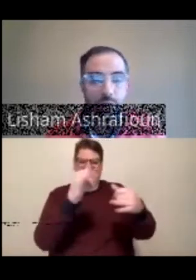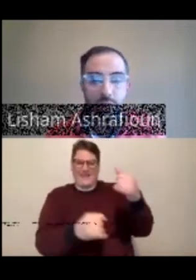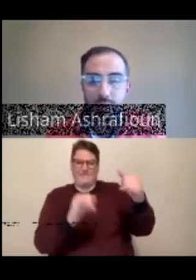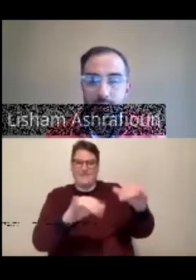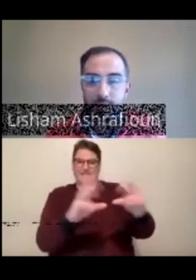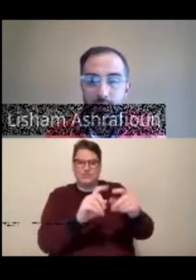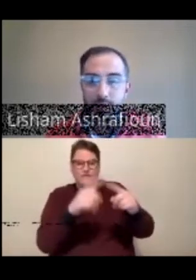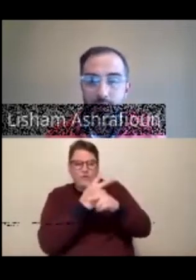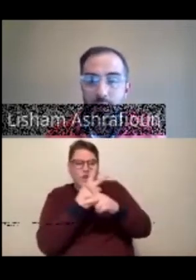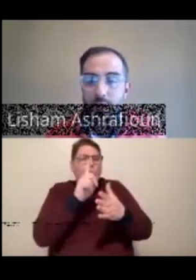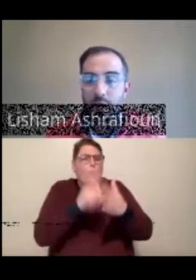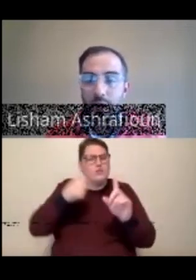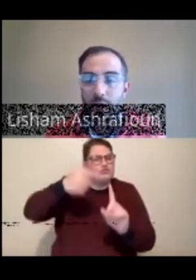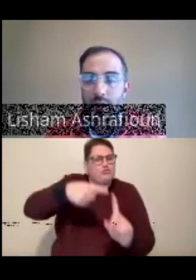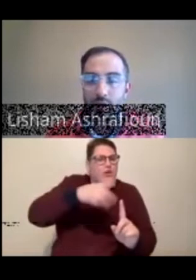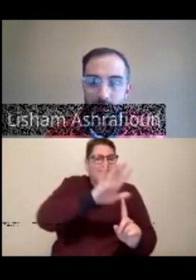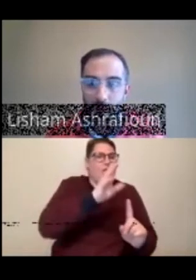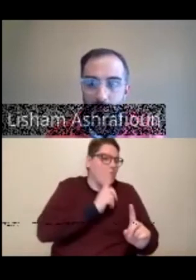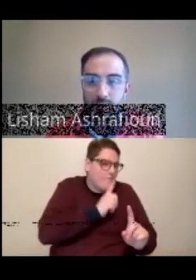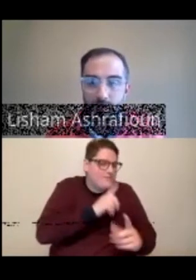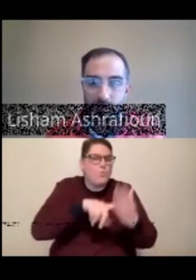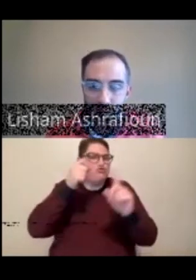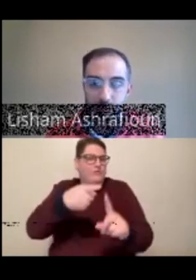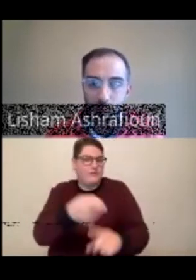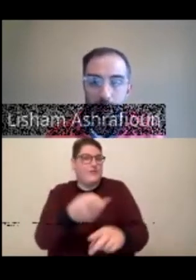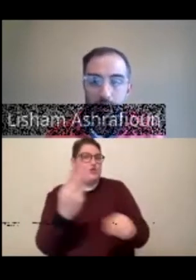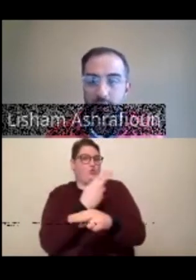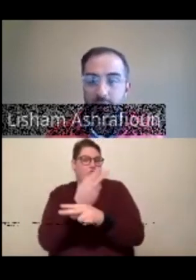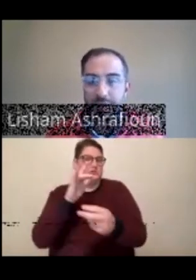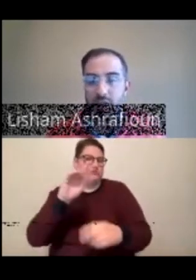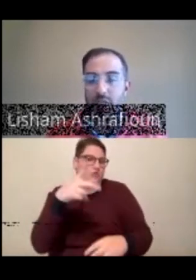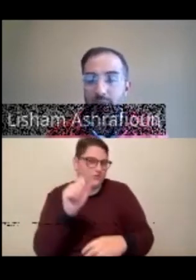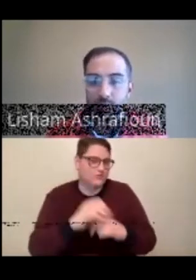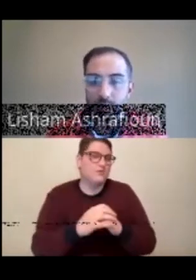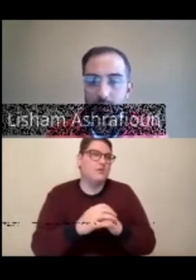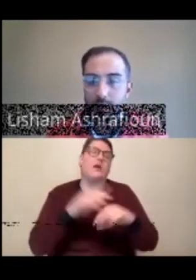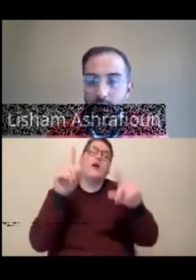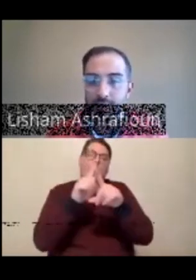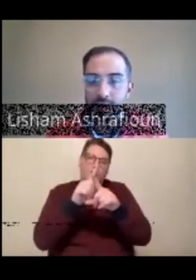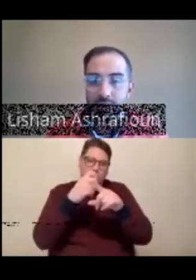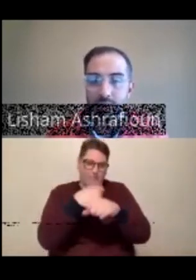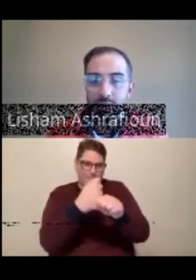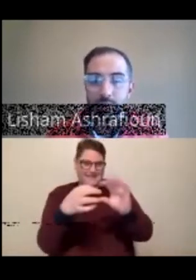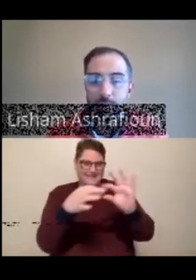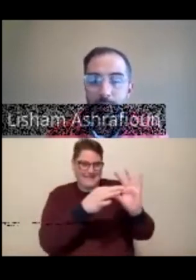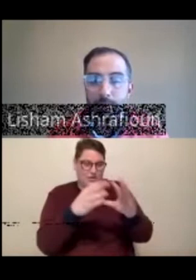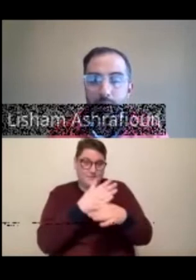their loneliness and substance use, and also helps sort of generate awareness of connections between